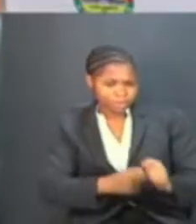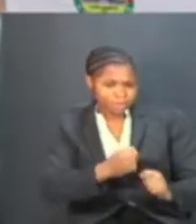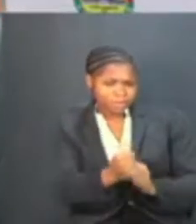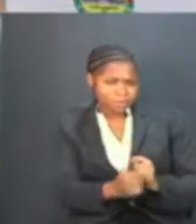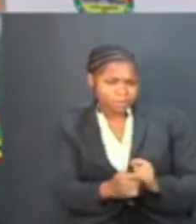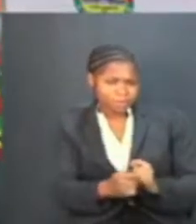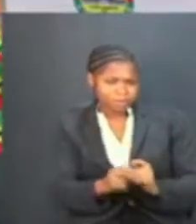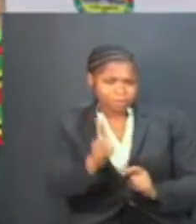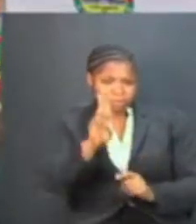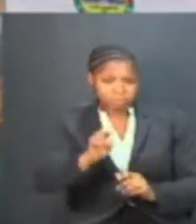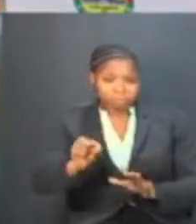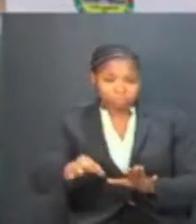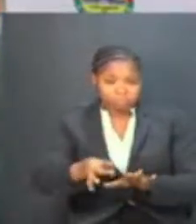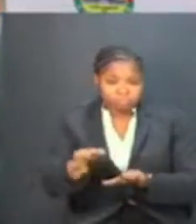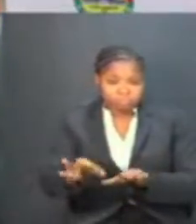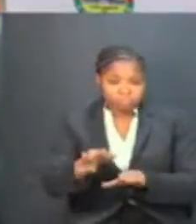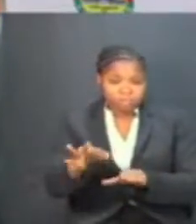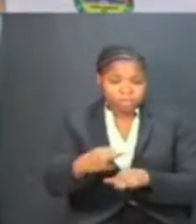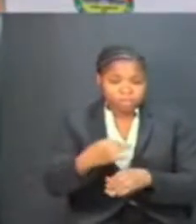Mr. Speaker,